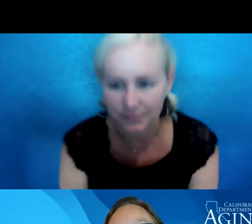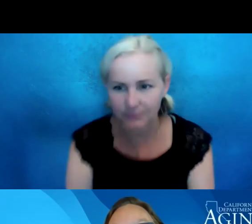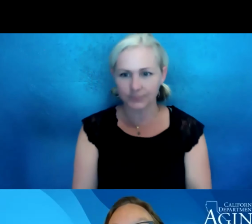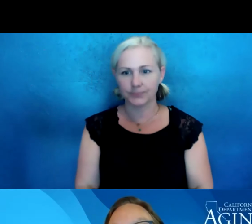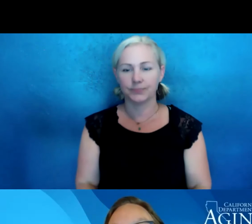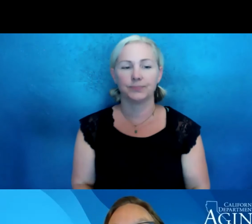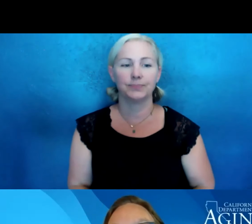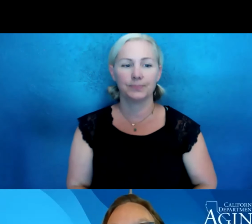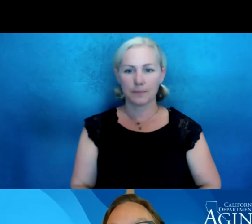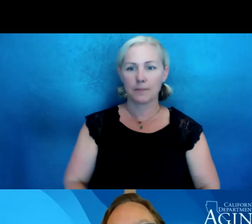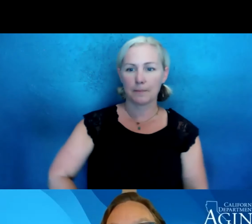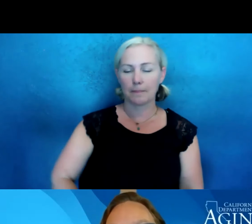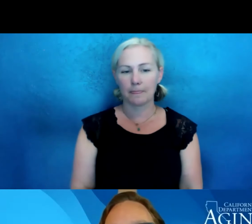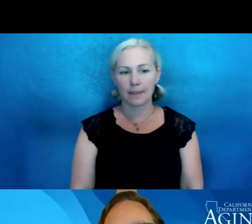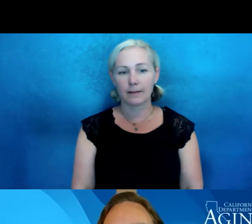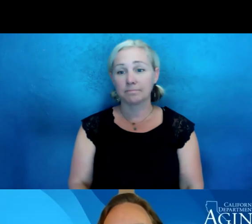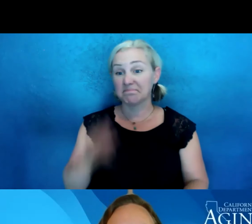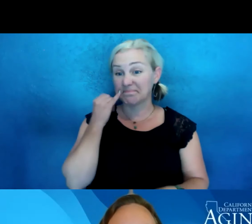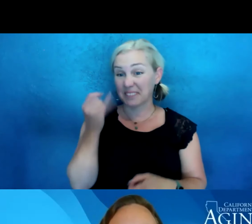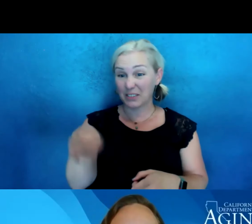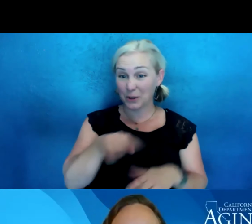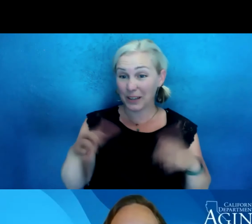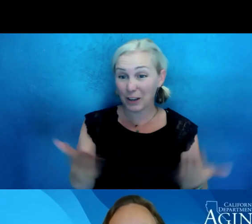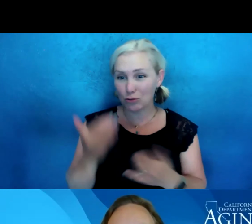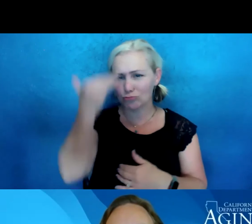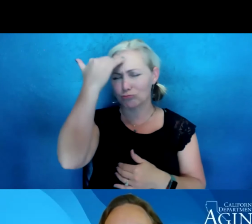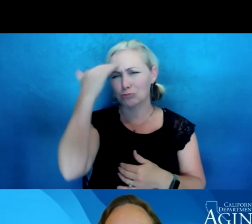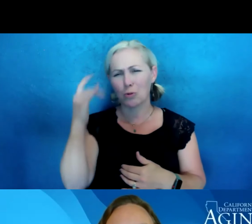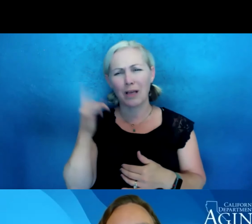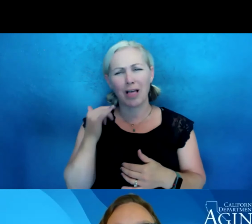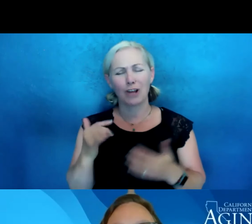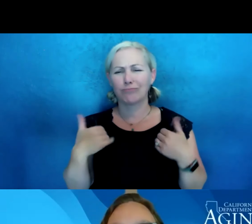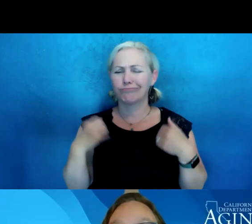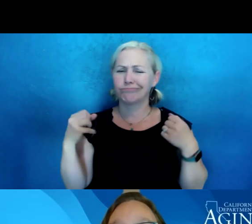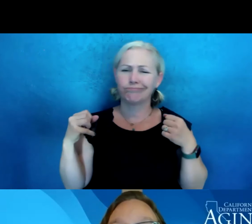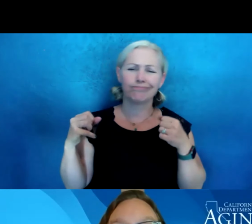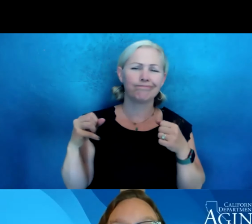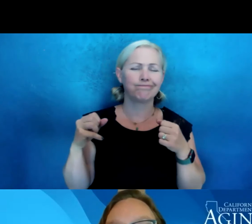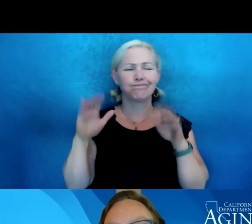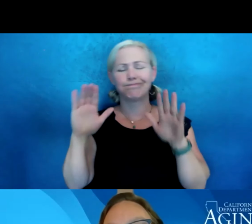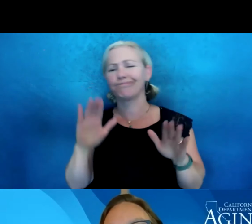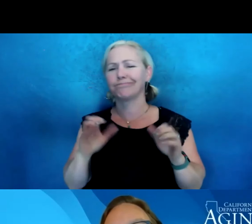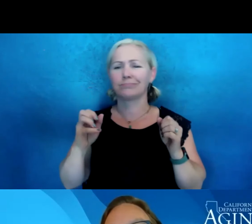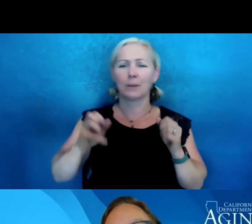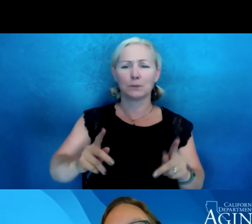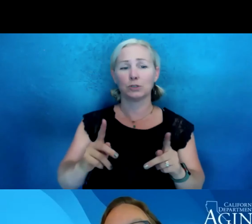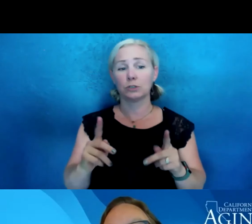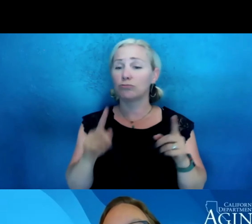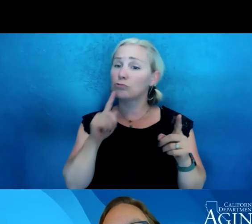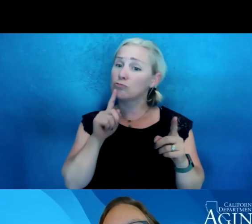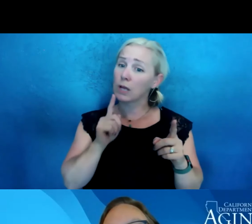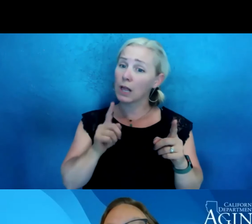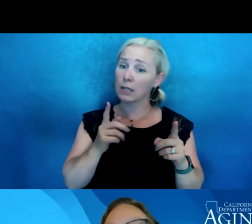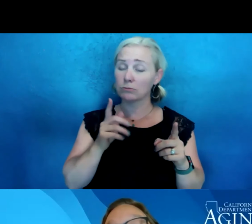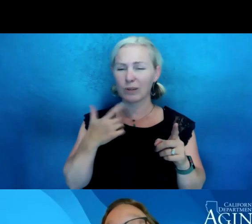So really, if you're here, you know that California has a tremendous opportunity, and it really has made a commitment to be an